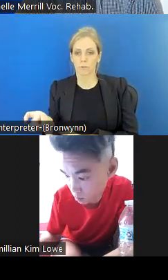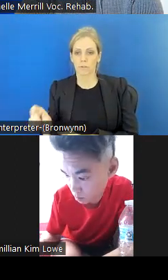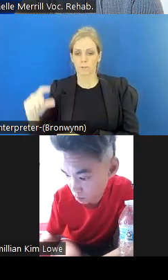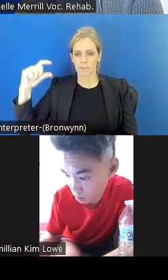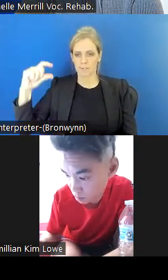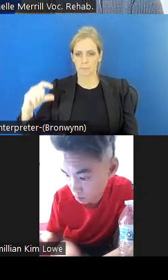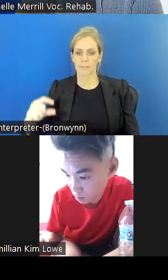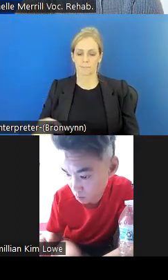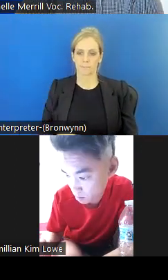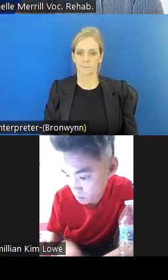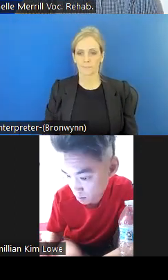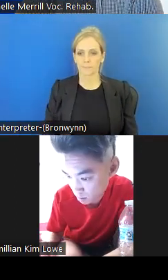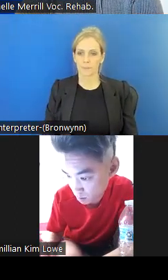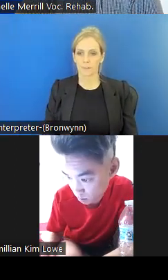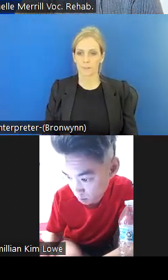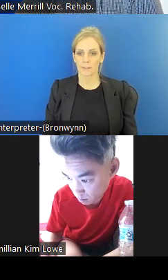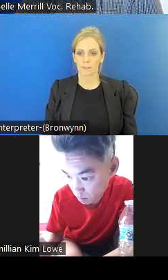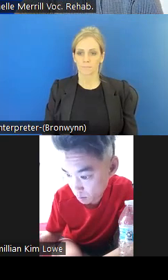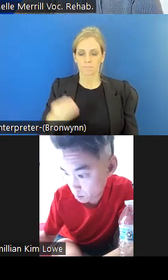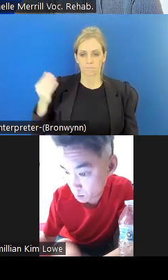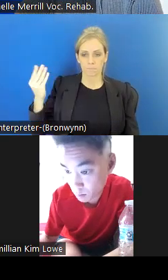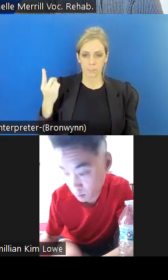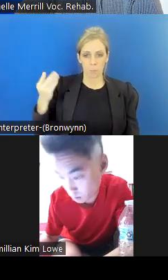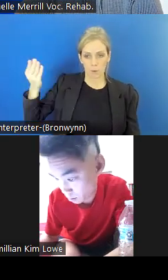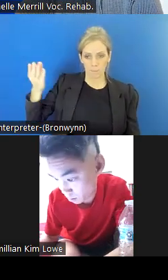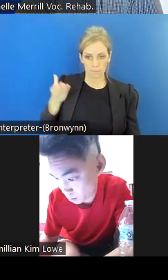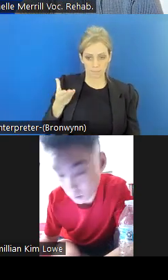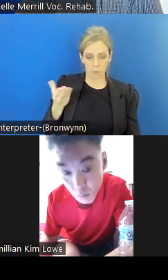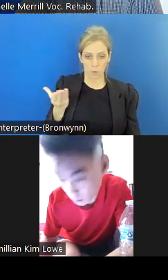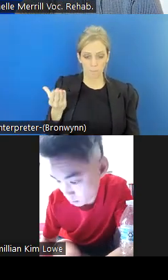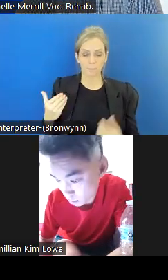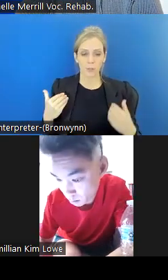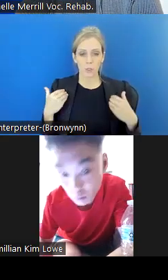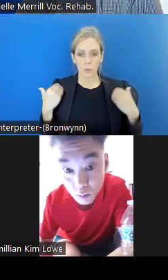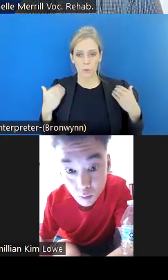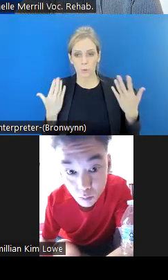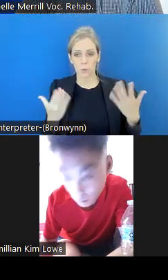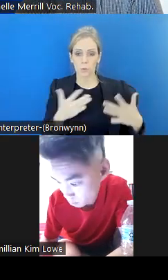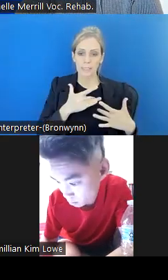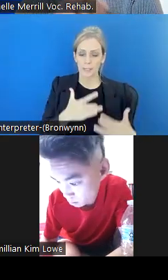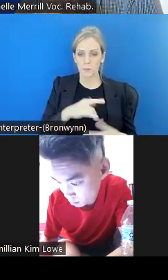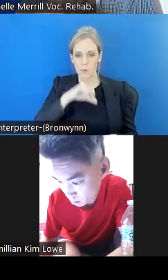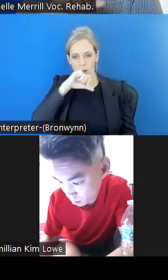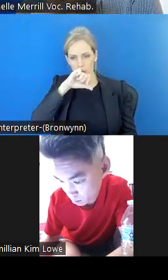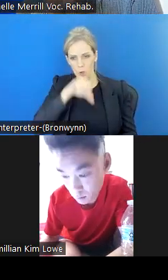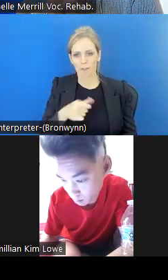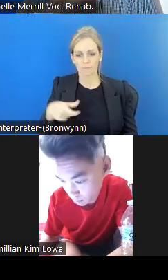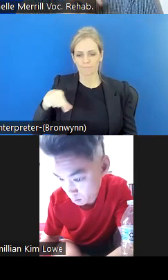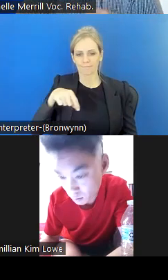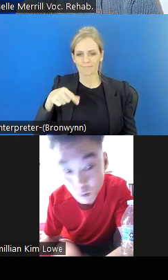And it's been brought to our attention that youth tend to love QR codes. Those are